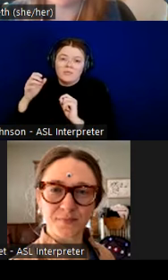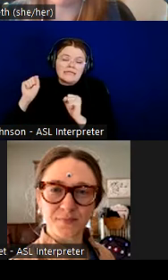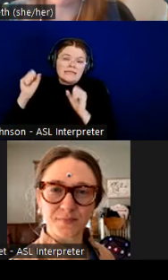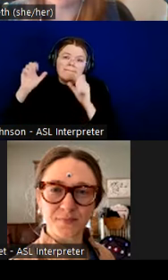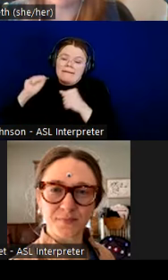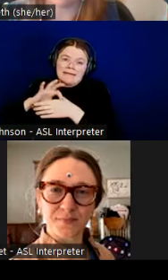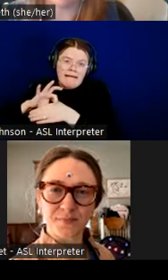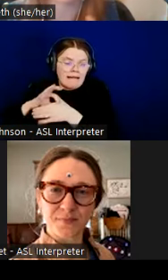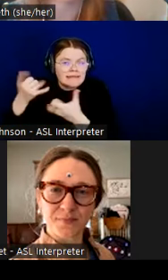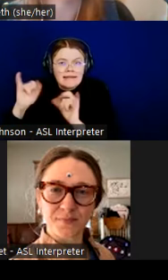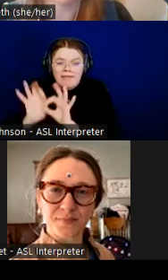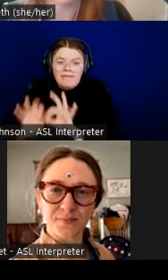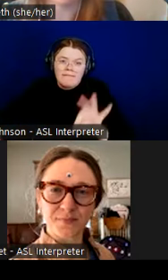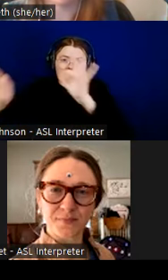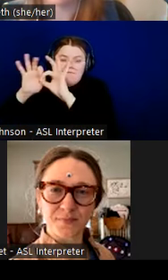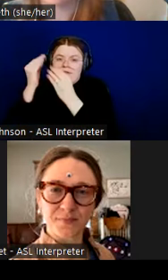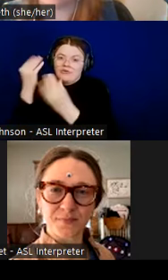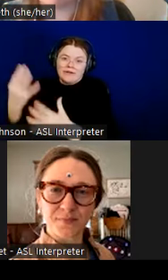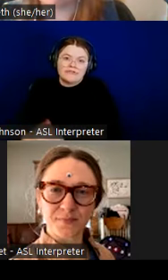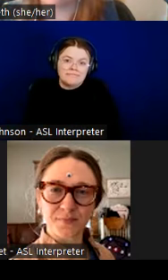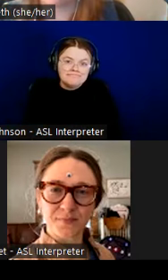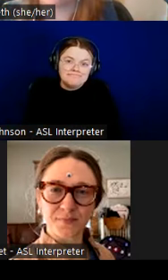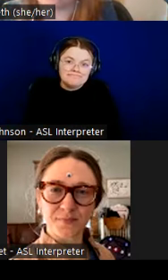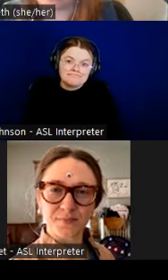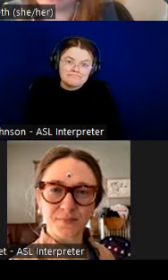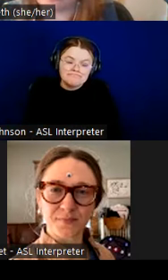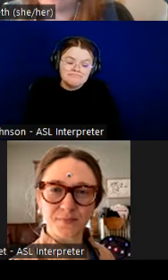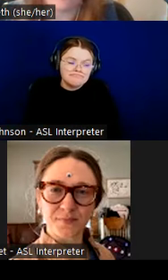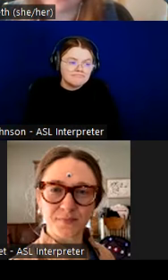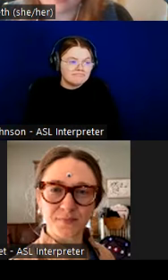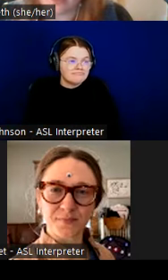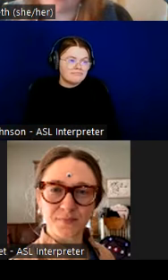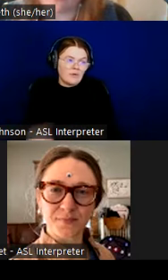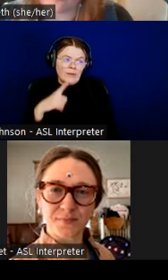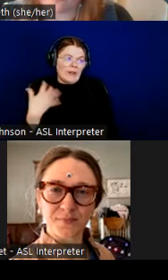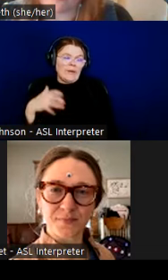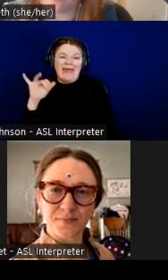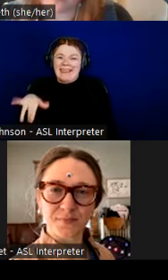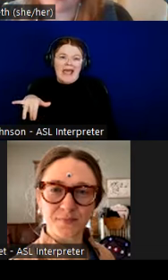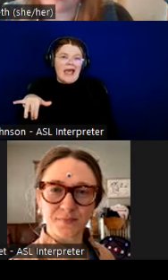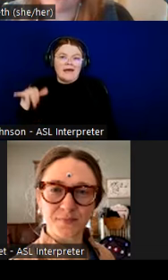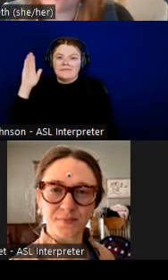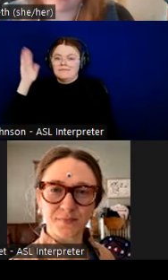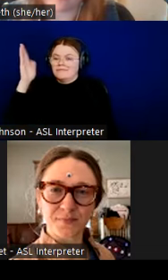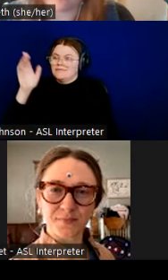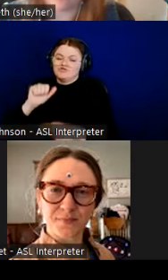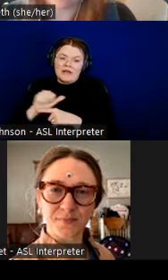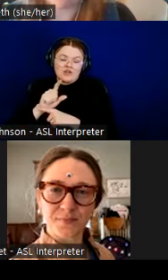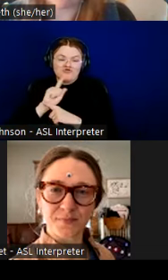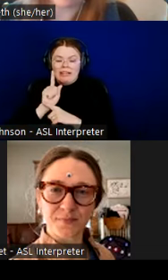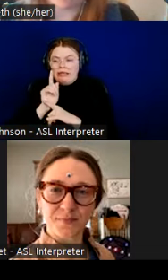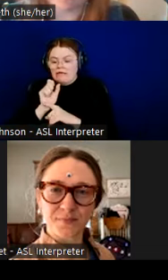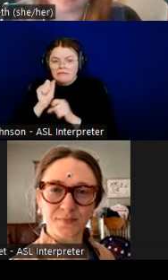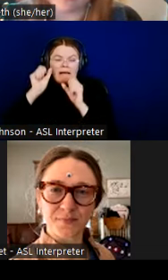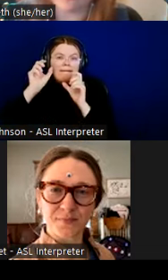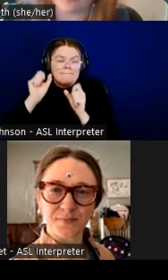relevant and so good, so valuable. And Sandine has just amazing things to